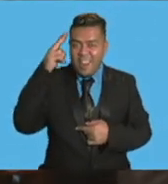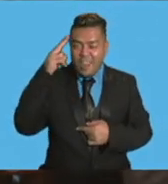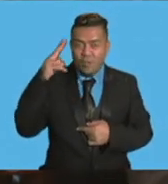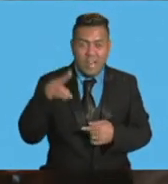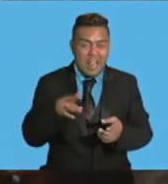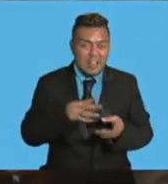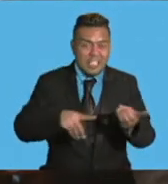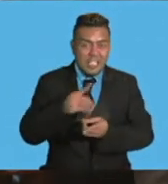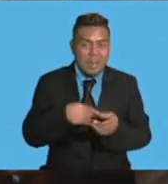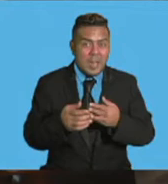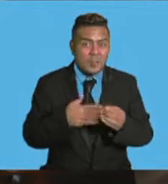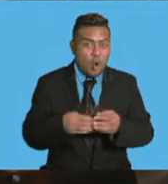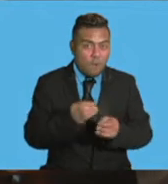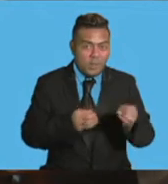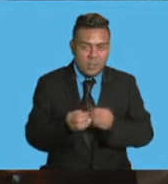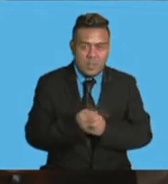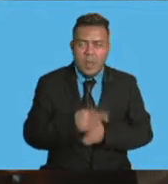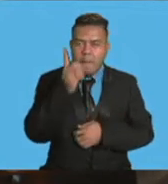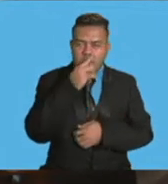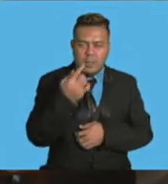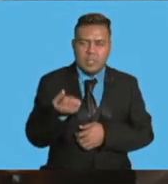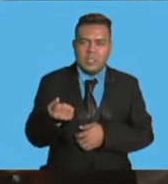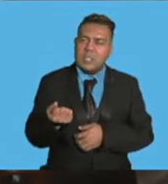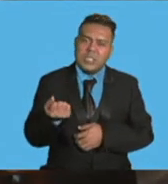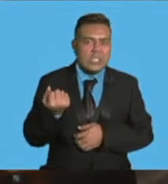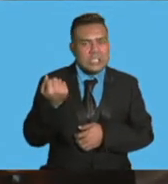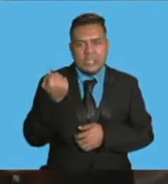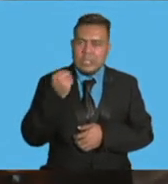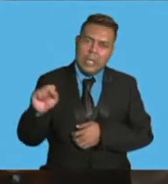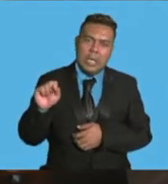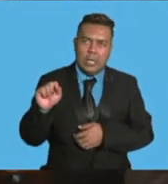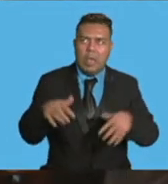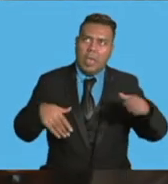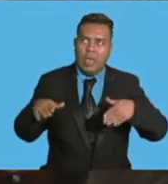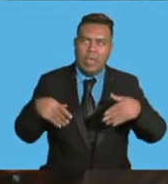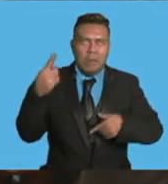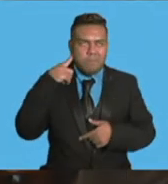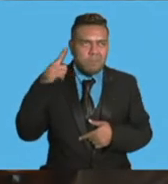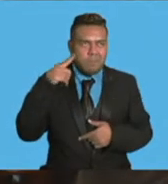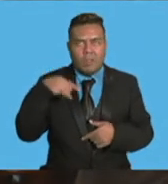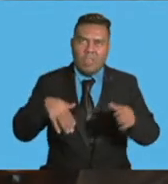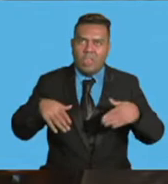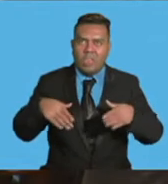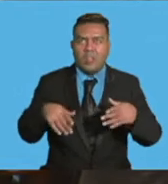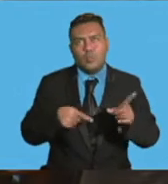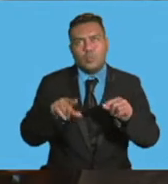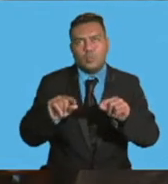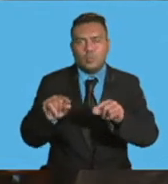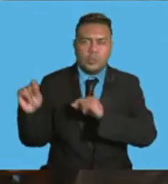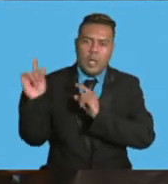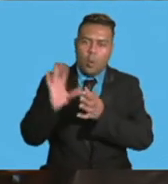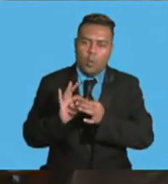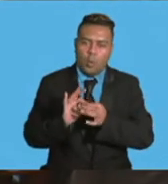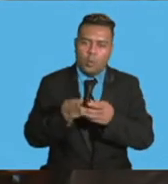Management Office, people still take the risk to travel. And this is one of the key challenges that